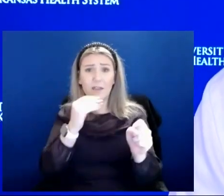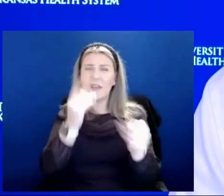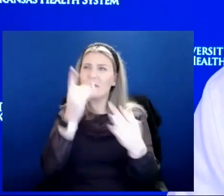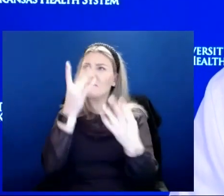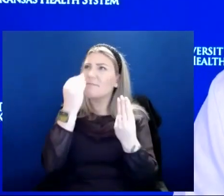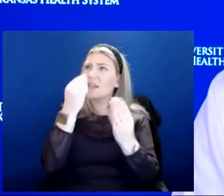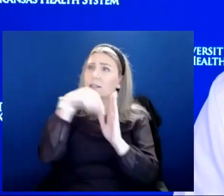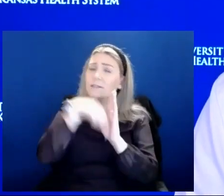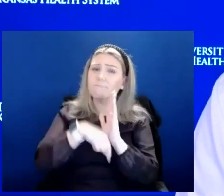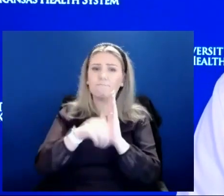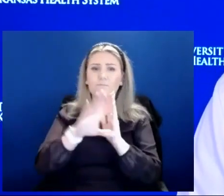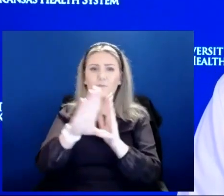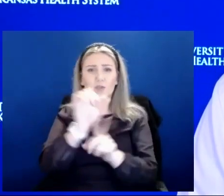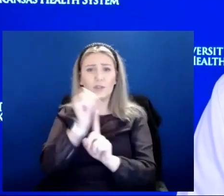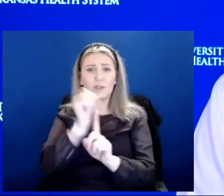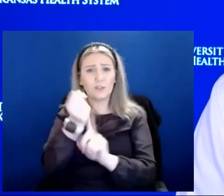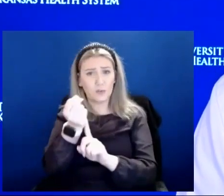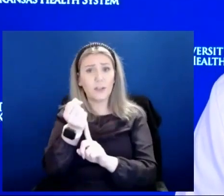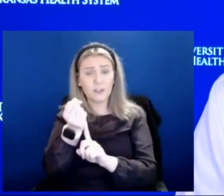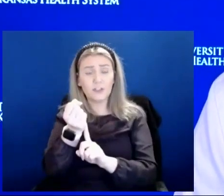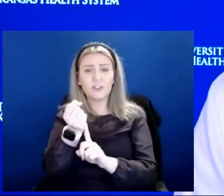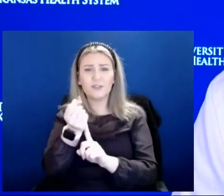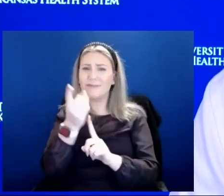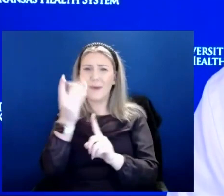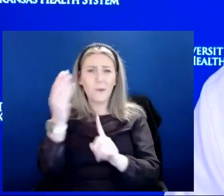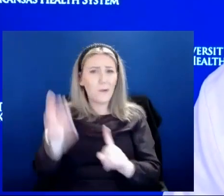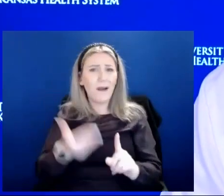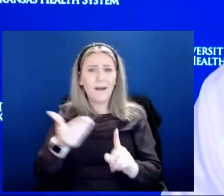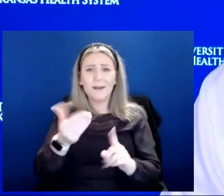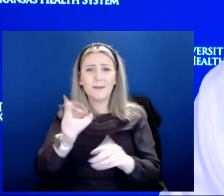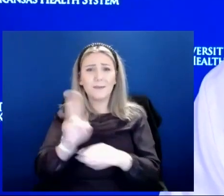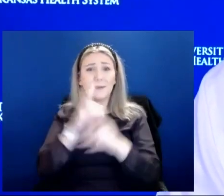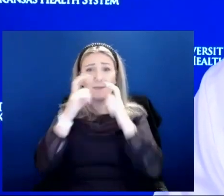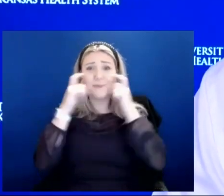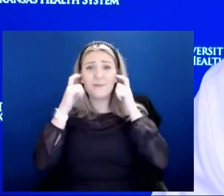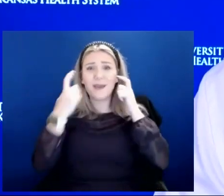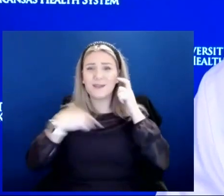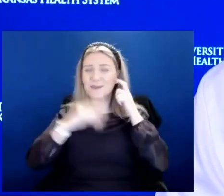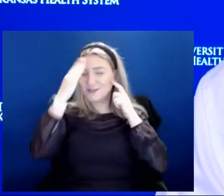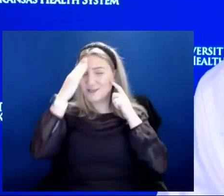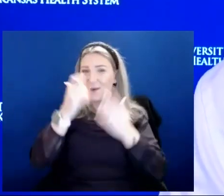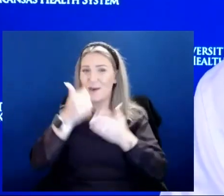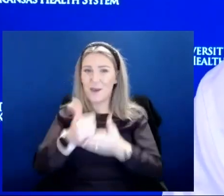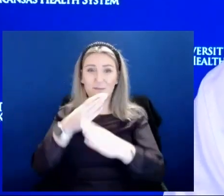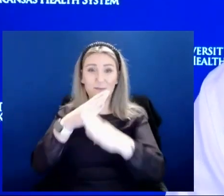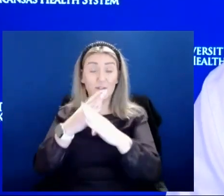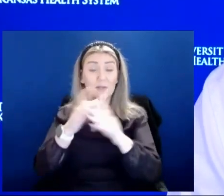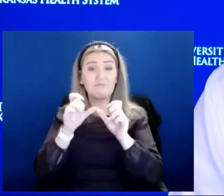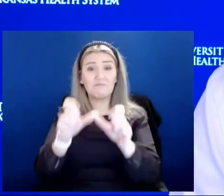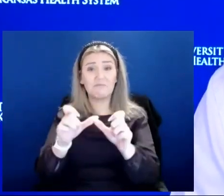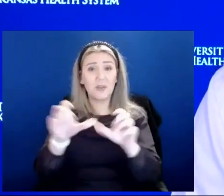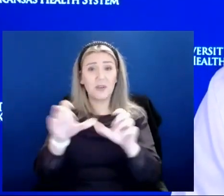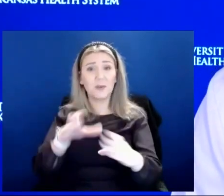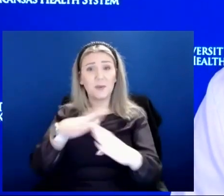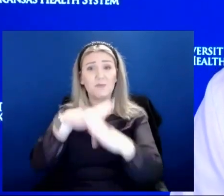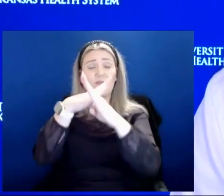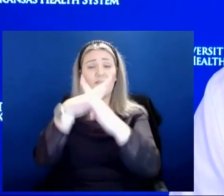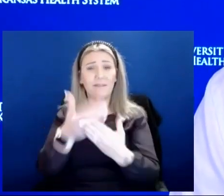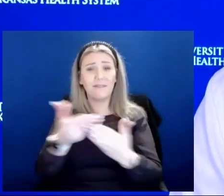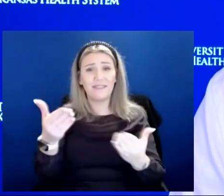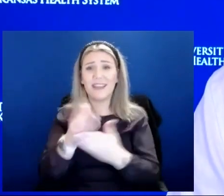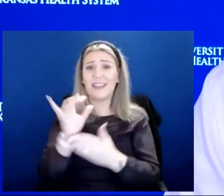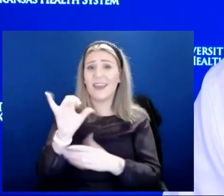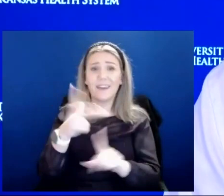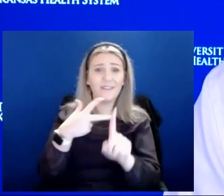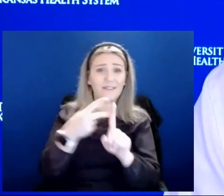in, you are always welcome to wear a mask. We know they do help protect you. Continue to do those preventive measures as well, such as vaccination and being up